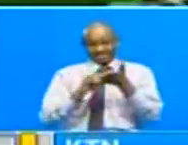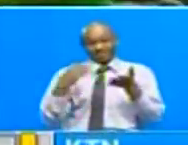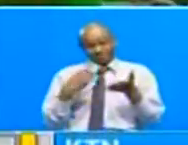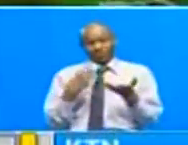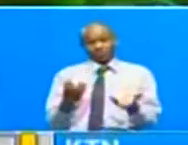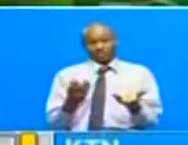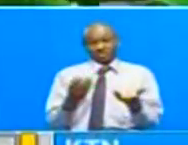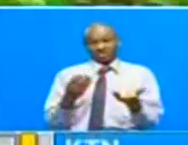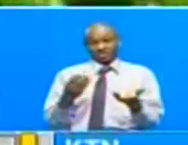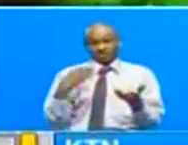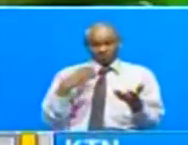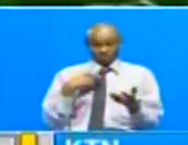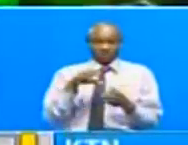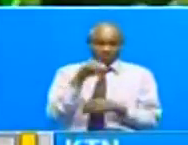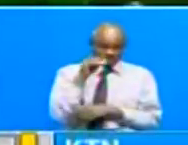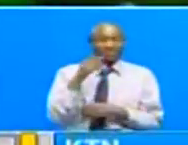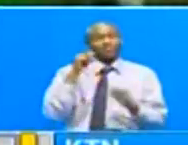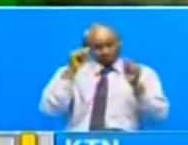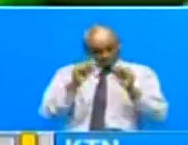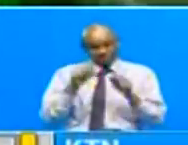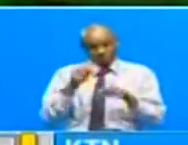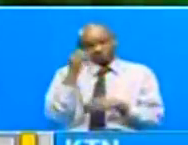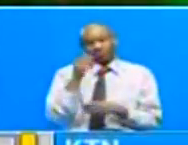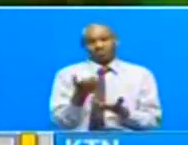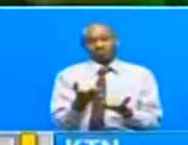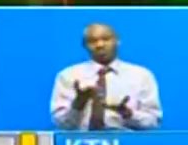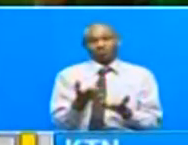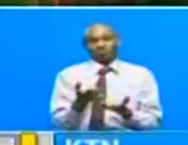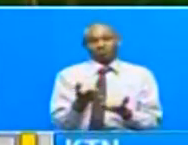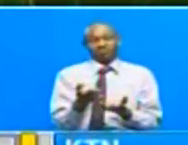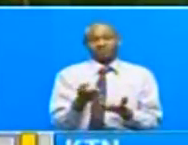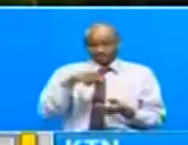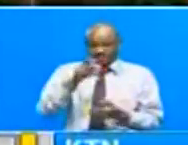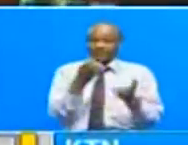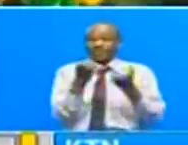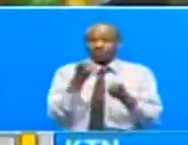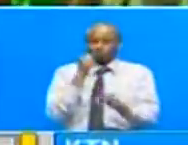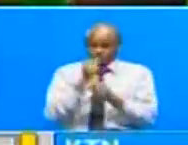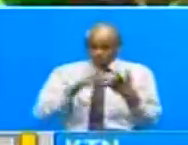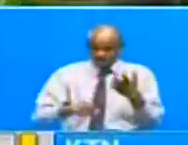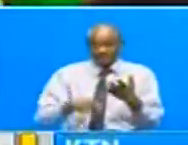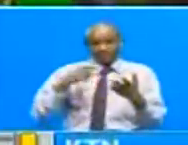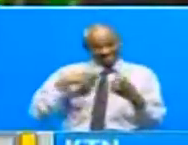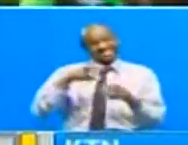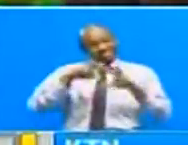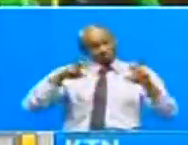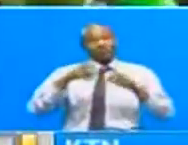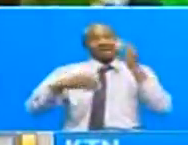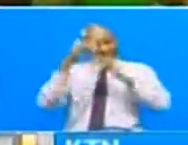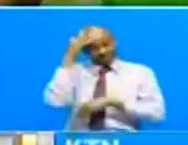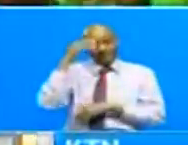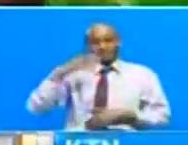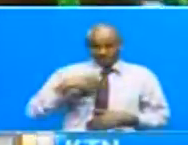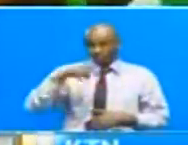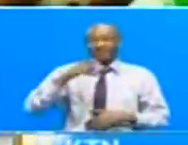it was forged or spoofed ideally, it is still possible to do that. Now, what they need to do is they need to seek experts and people who